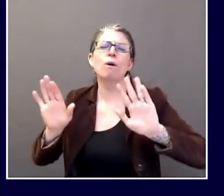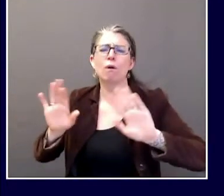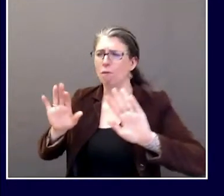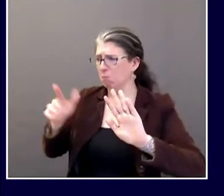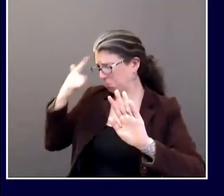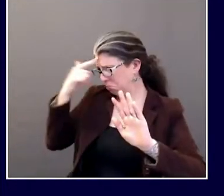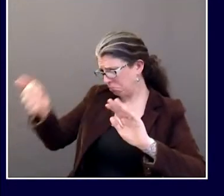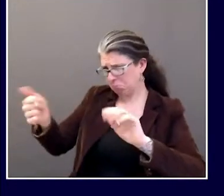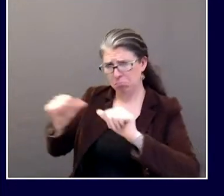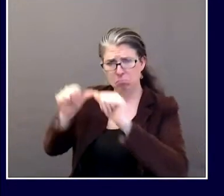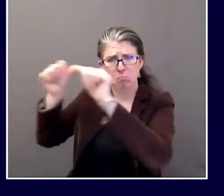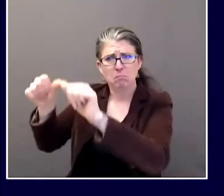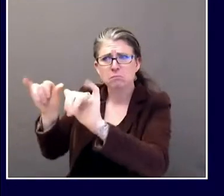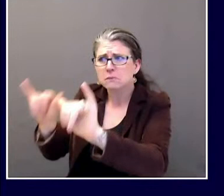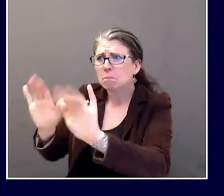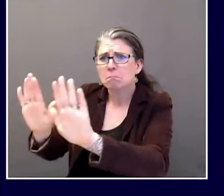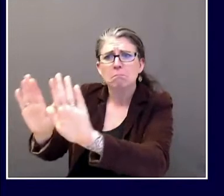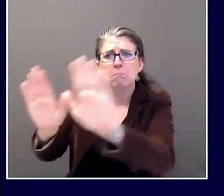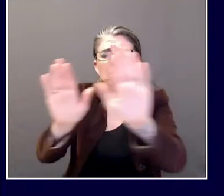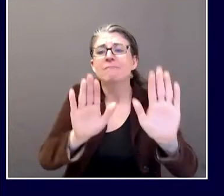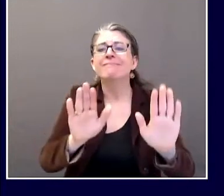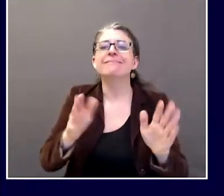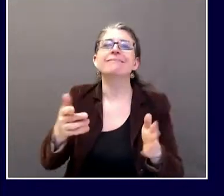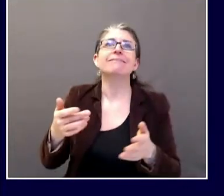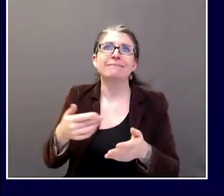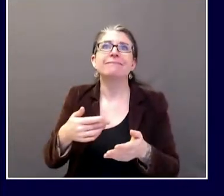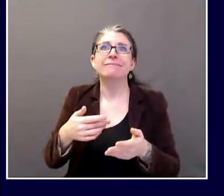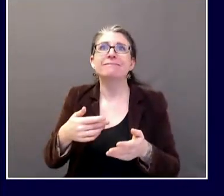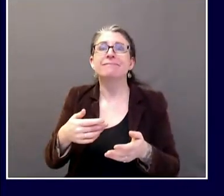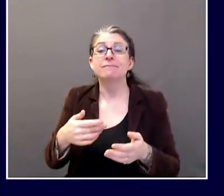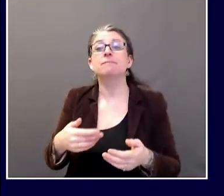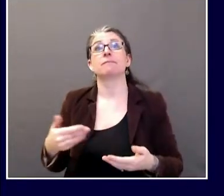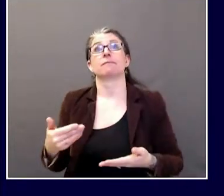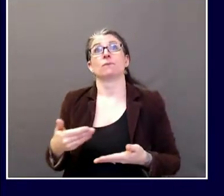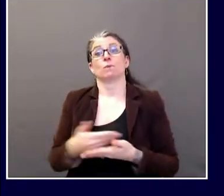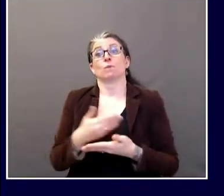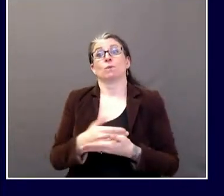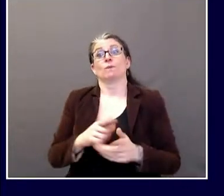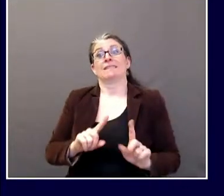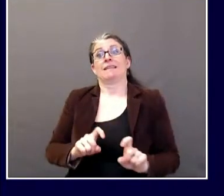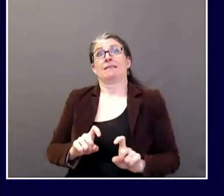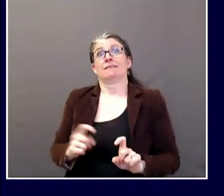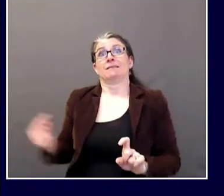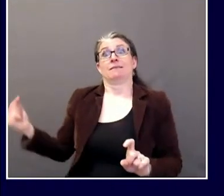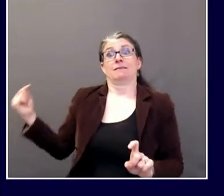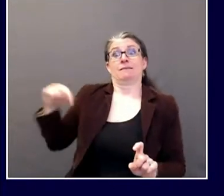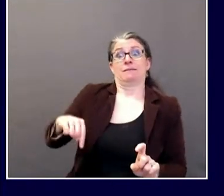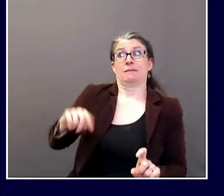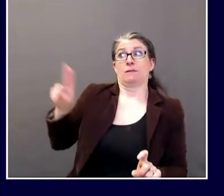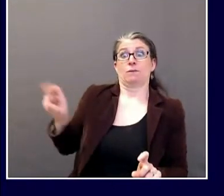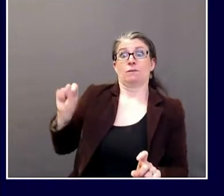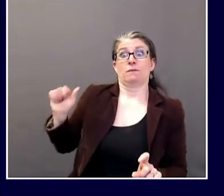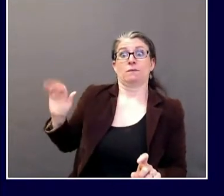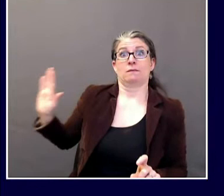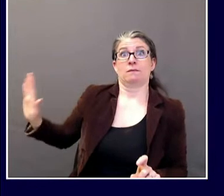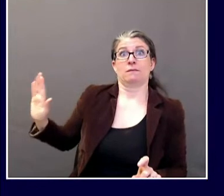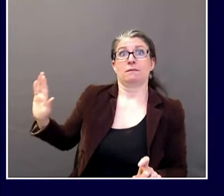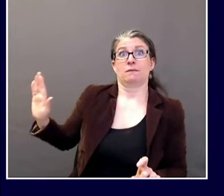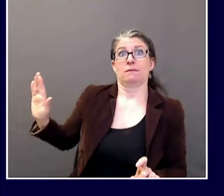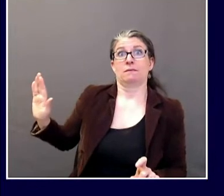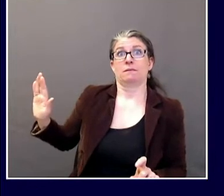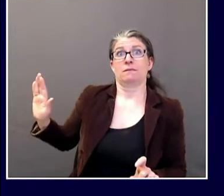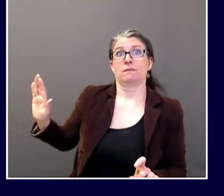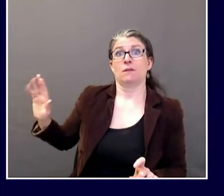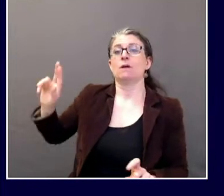those new and different modalities become validated by the US FDA, we keep taking a look at them to see whether they might be